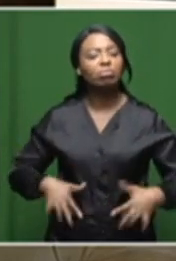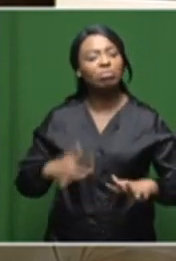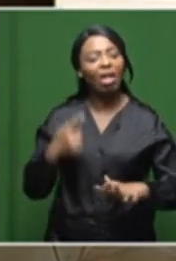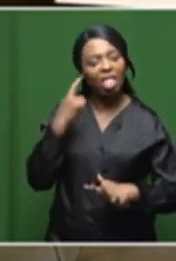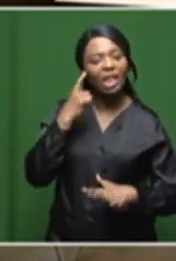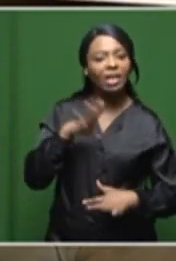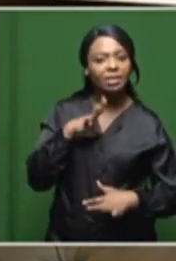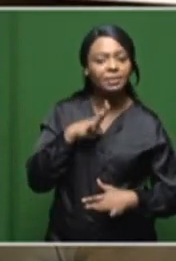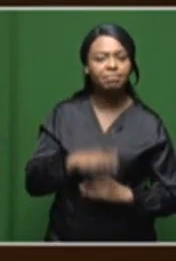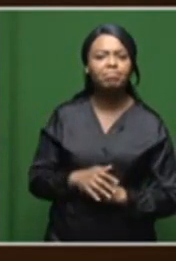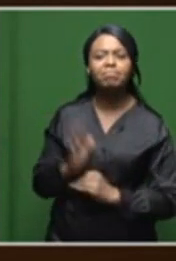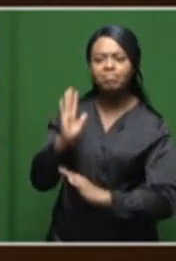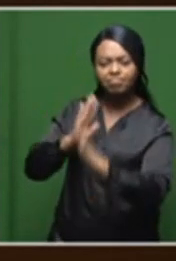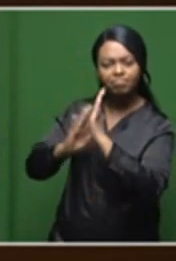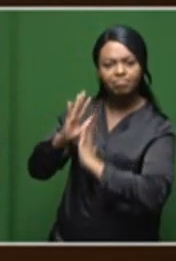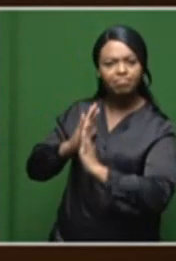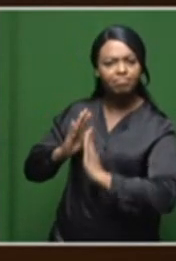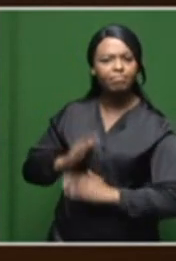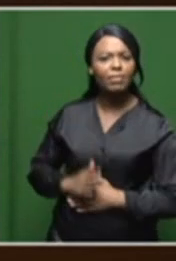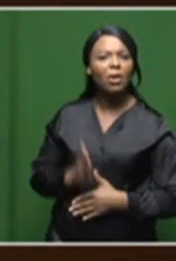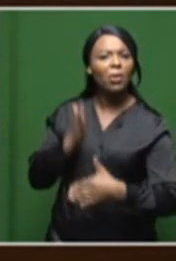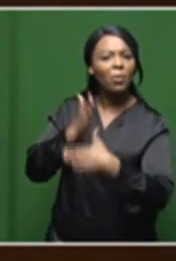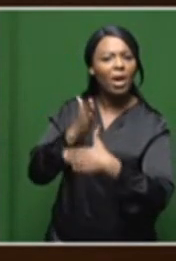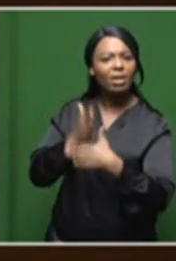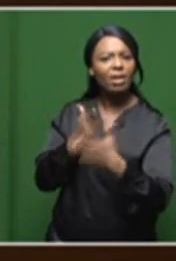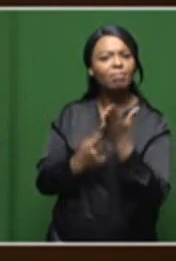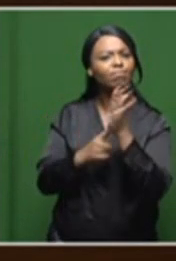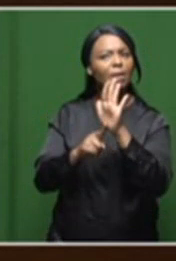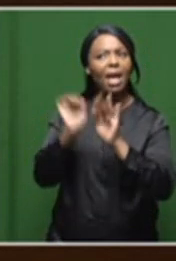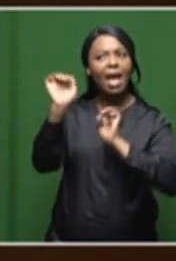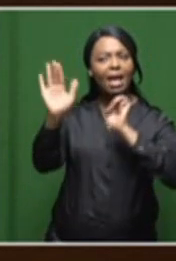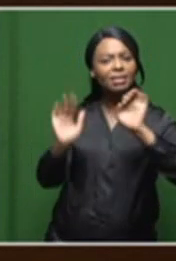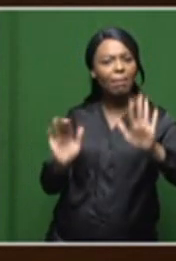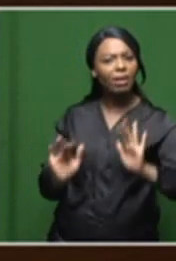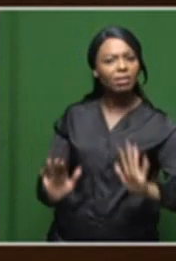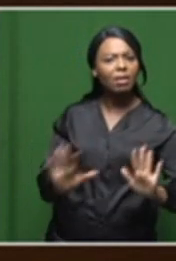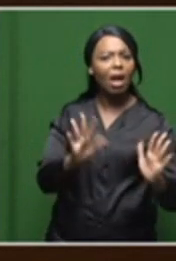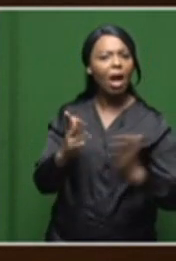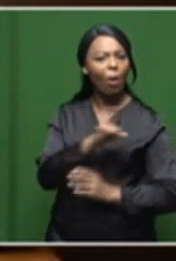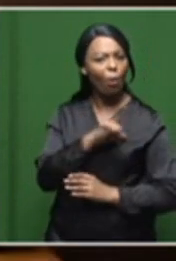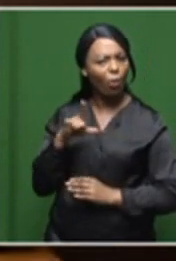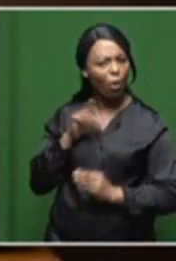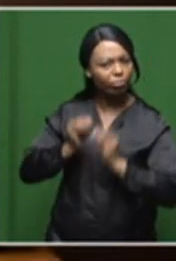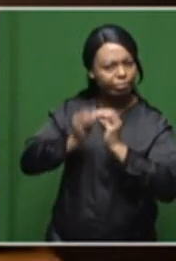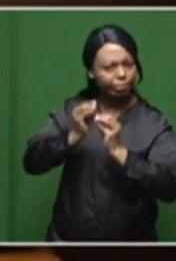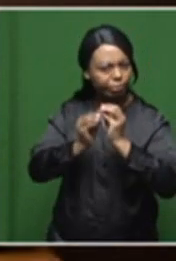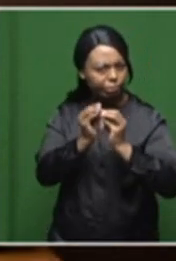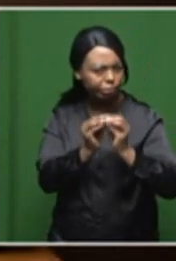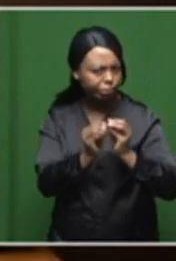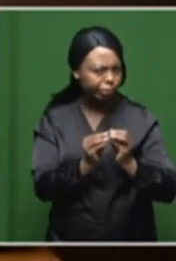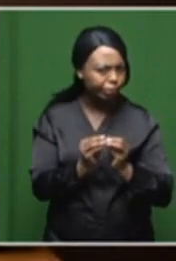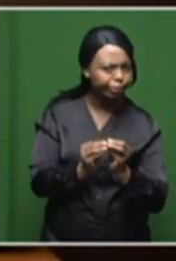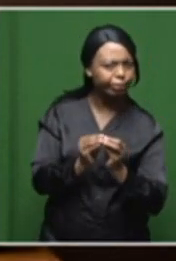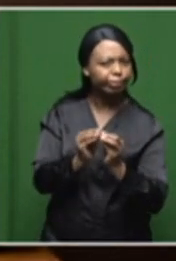to us about working on this exhibition. How long did it take and what was the initial plan when you were putting all of this